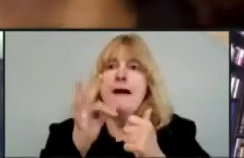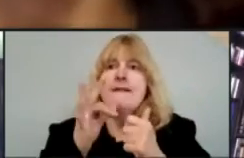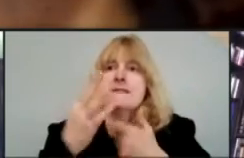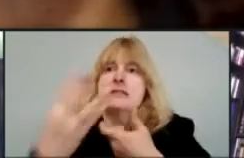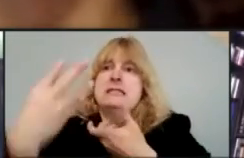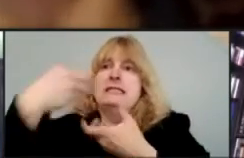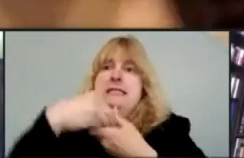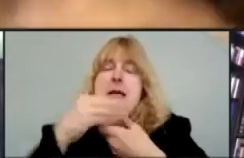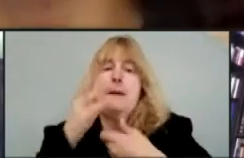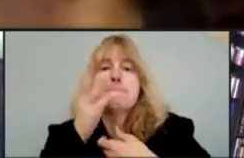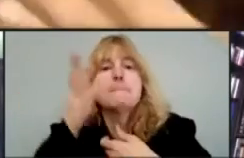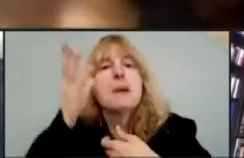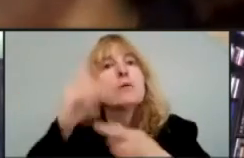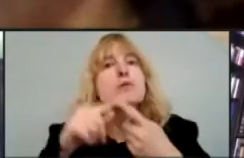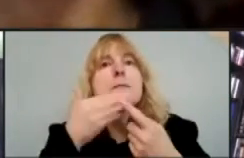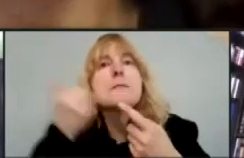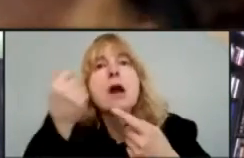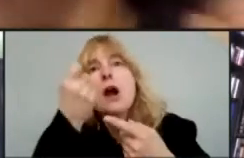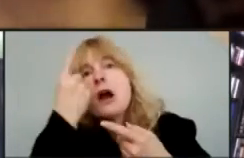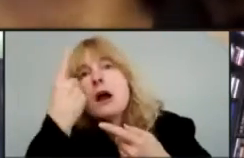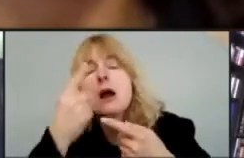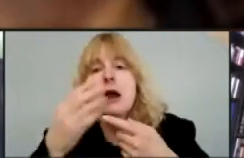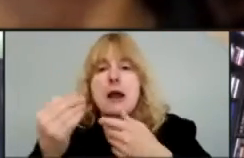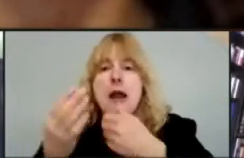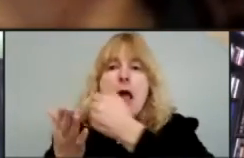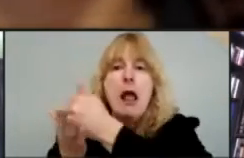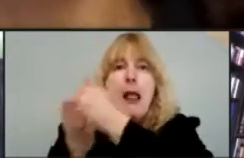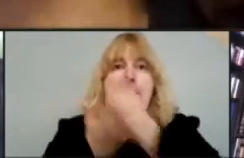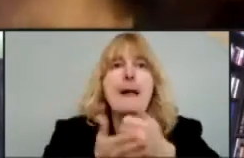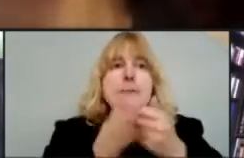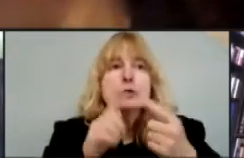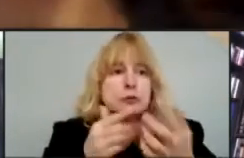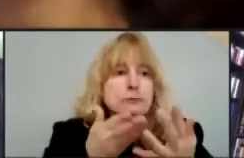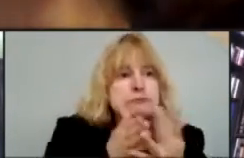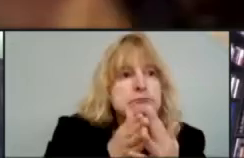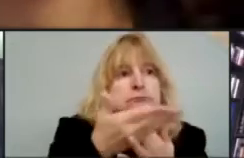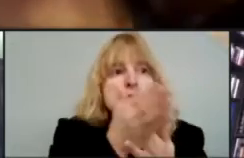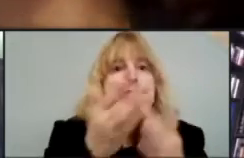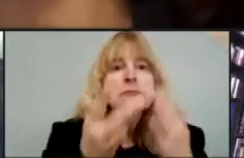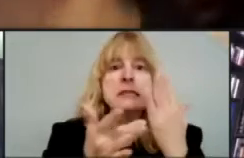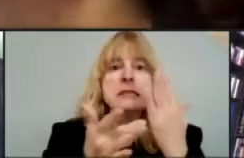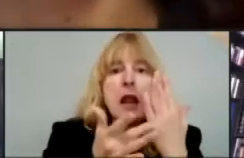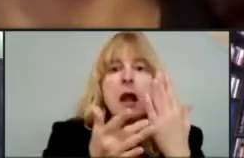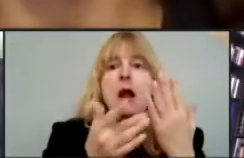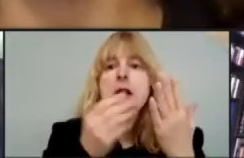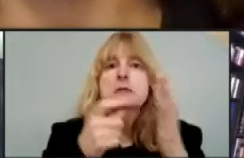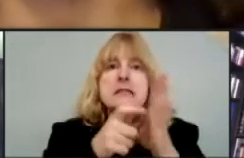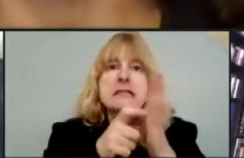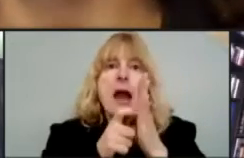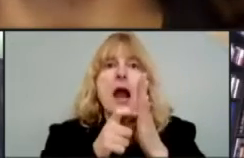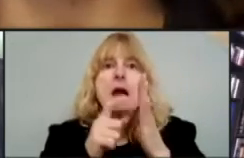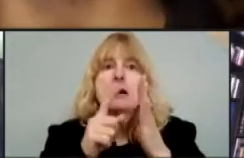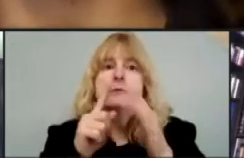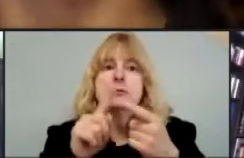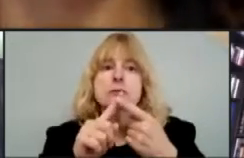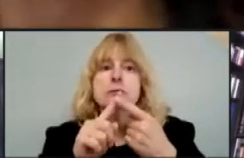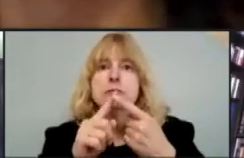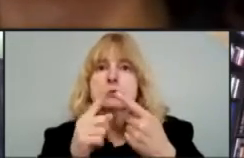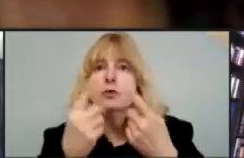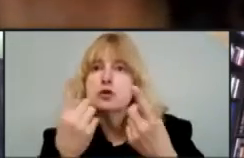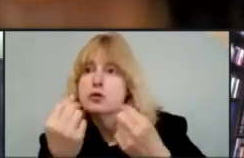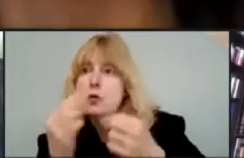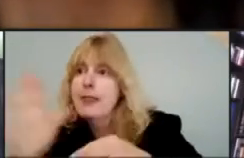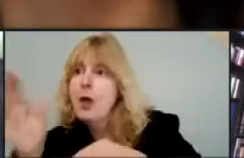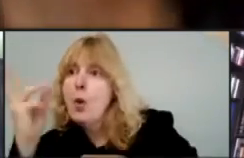better understand and help to navigate not only the technology but the demands of trying to do their own